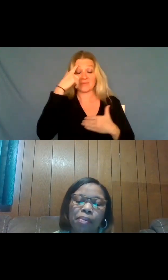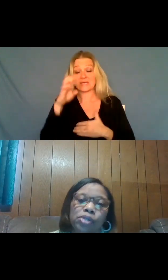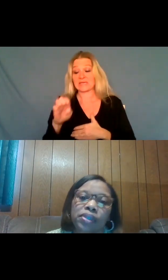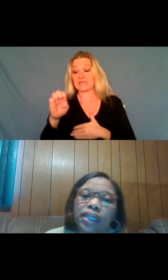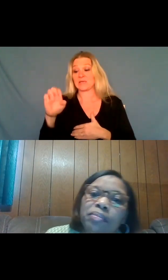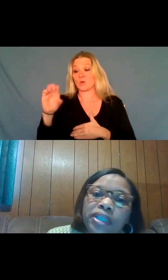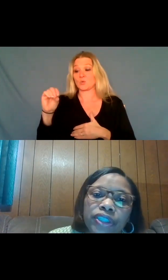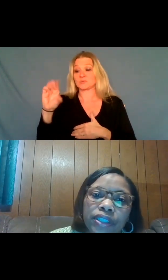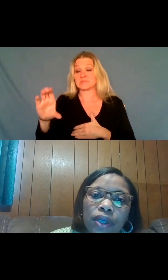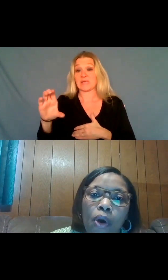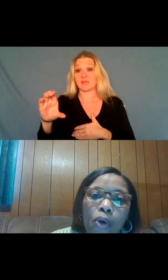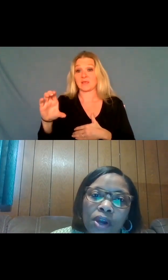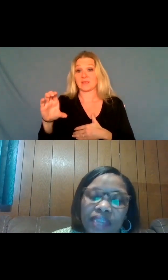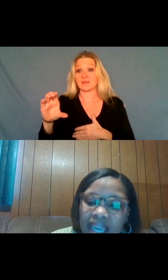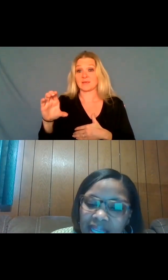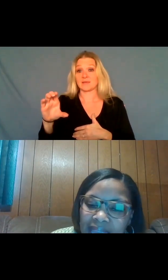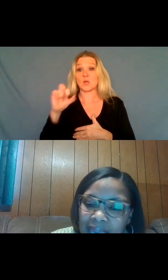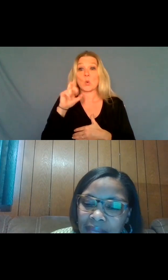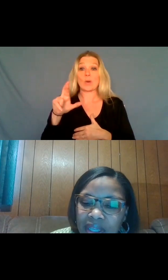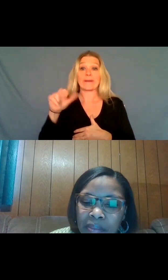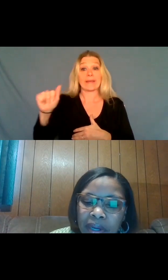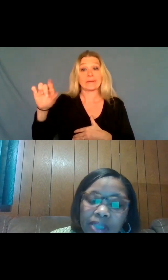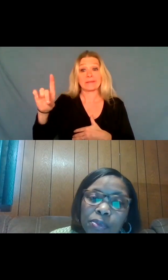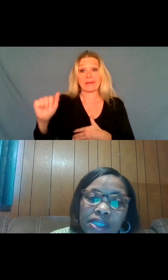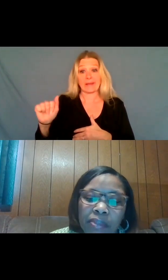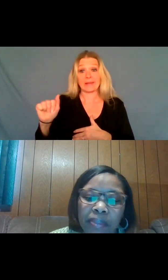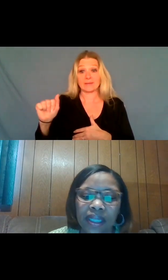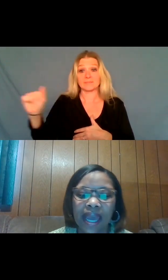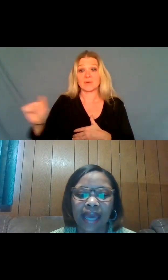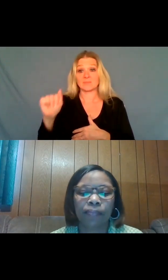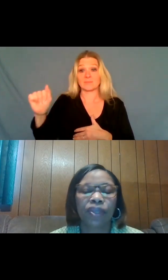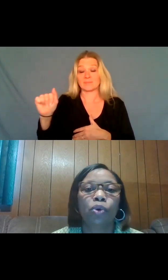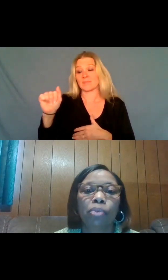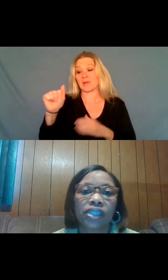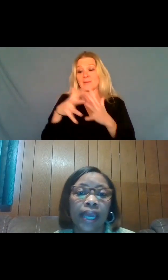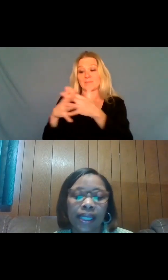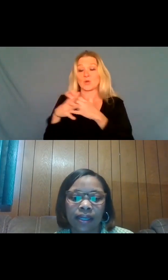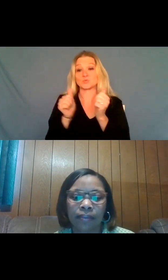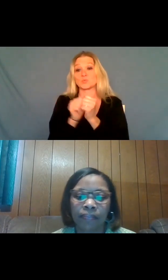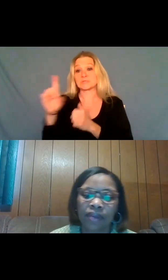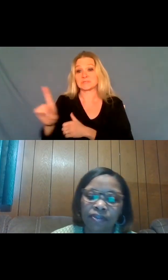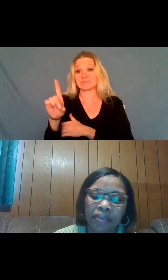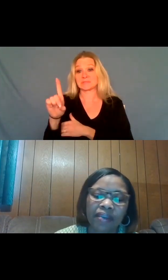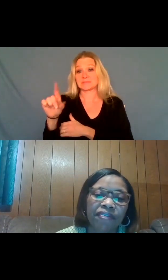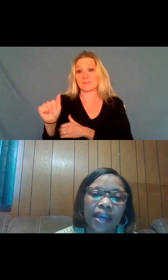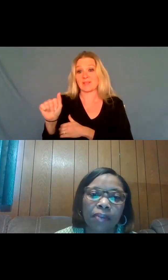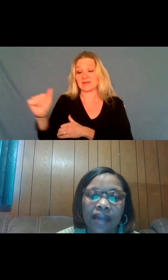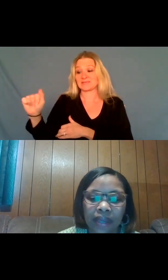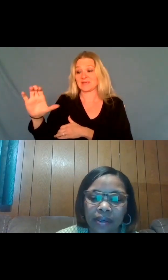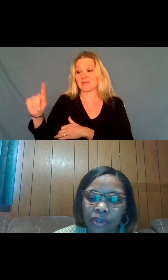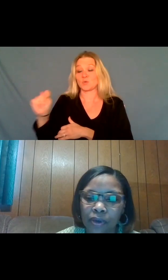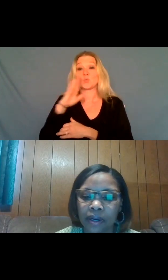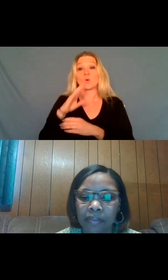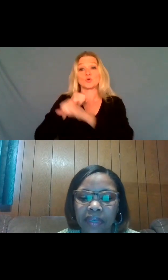Employment Opportunity Commission, or the ADA, the Americans with Disability Act, will protect them from being fired by